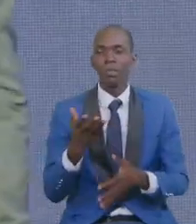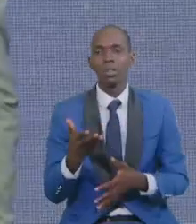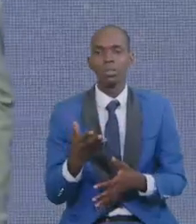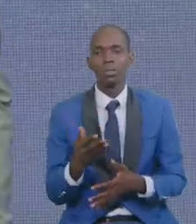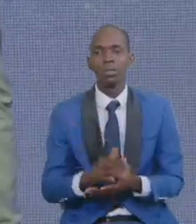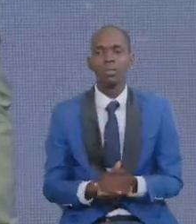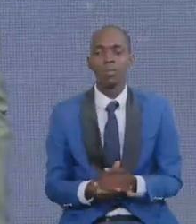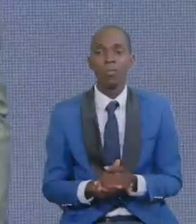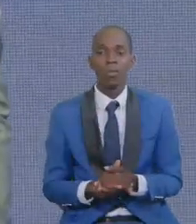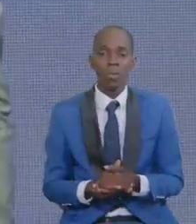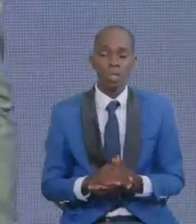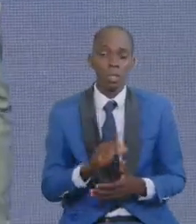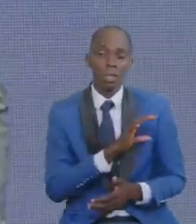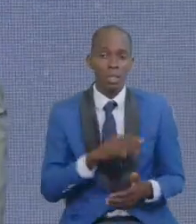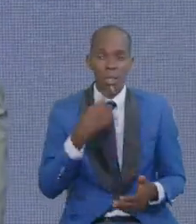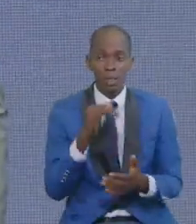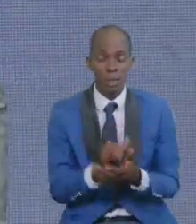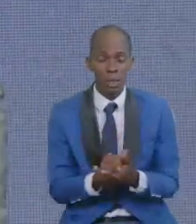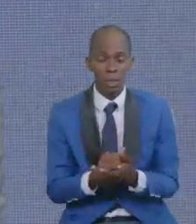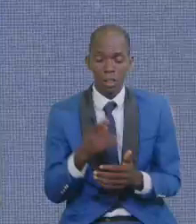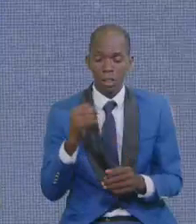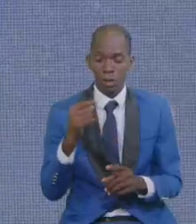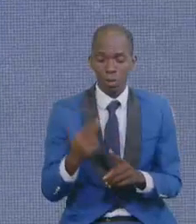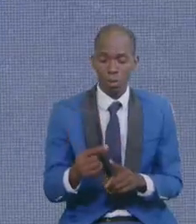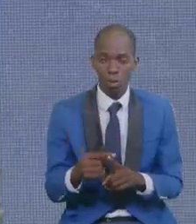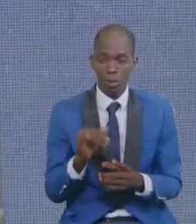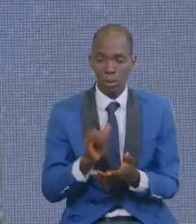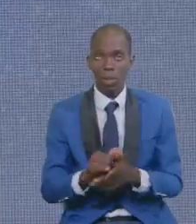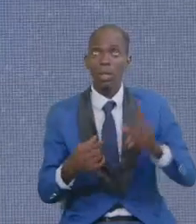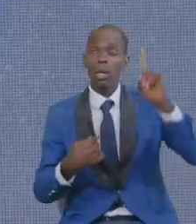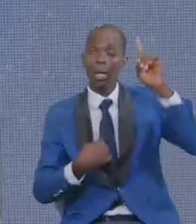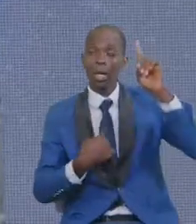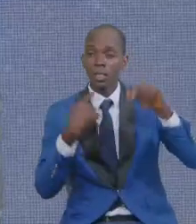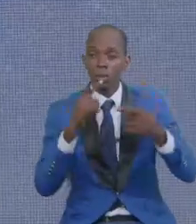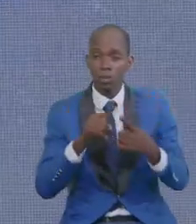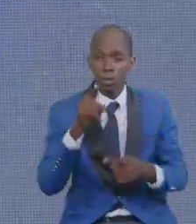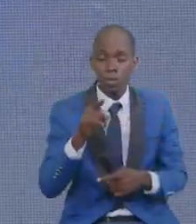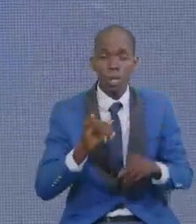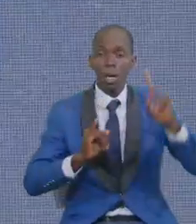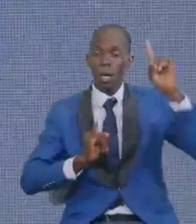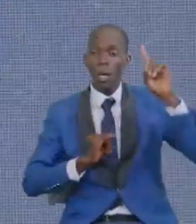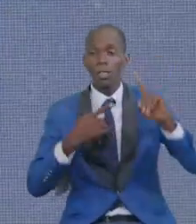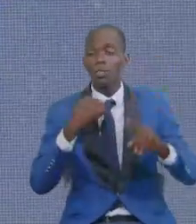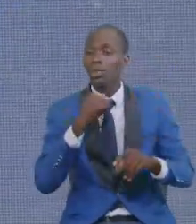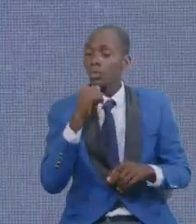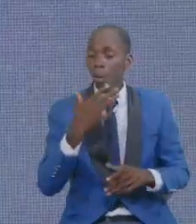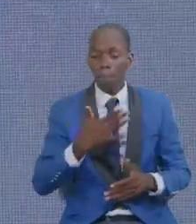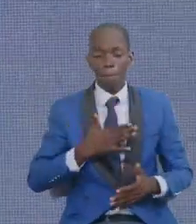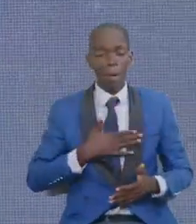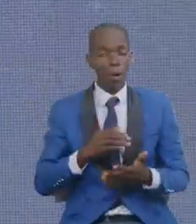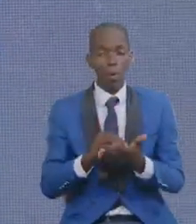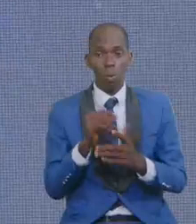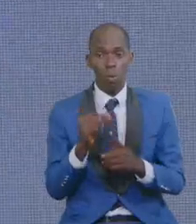He says, the words that I speak unto you, I speak not my words, but the